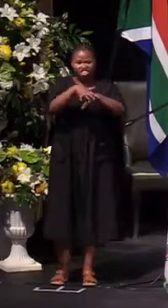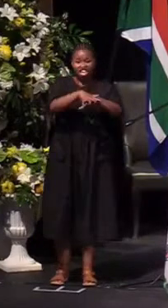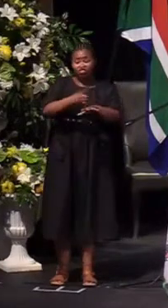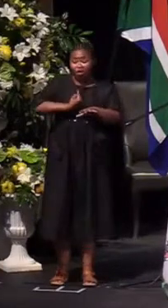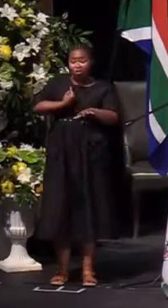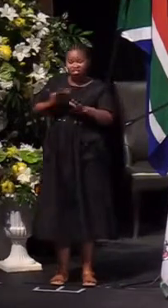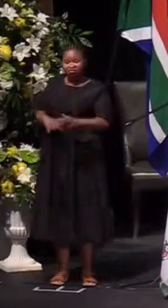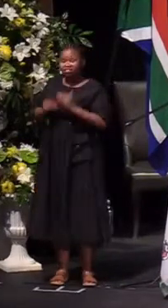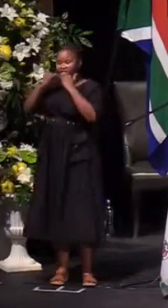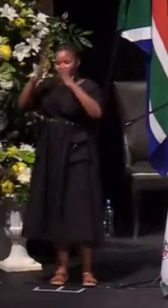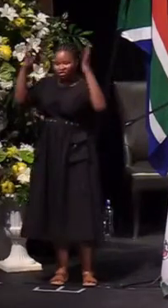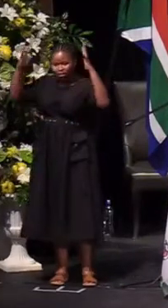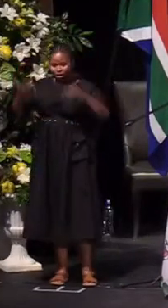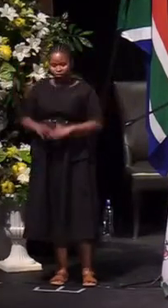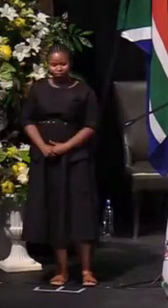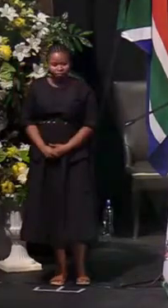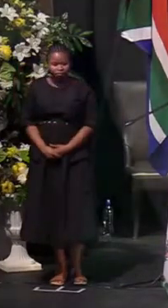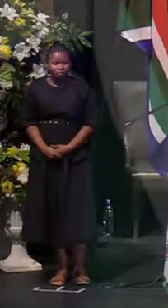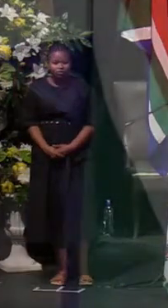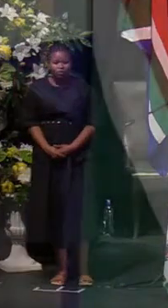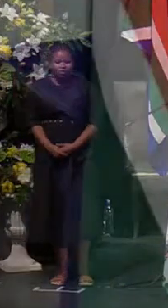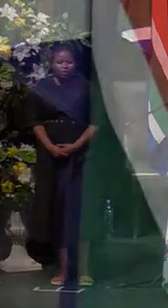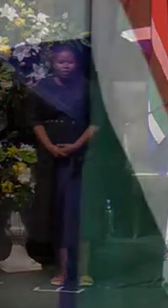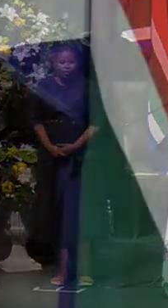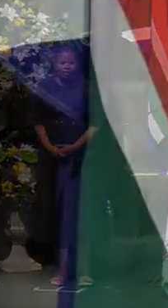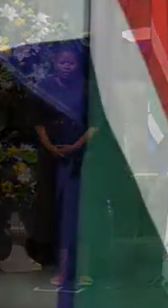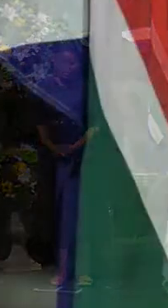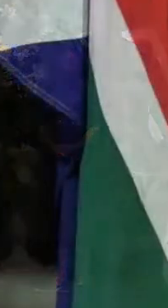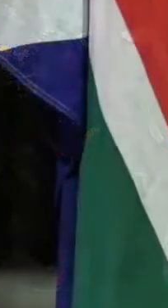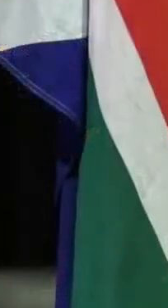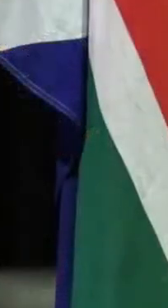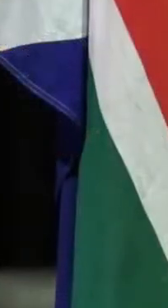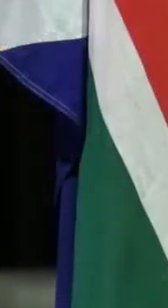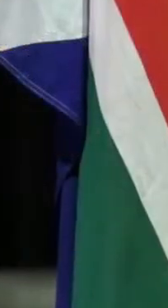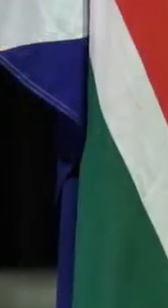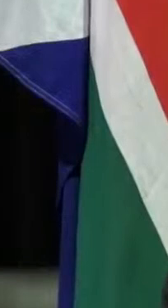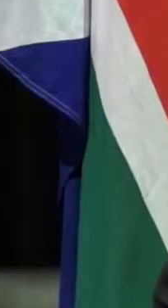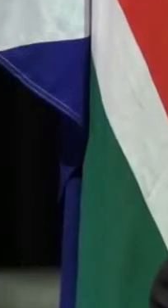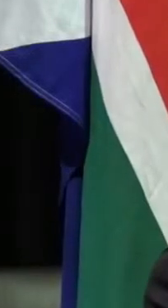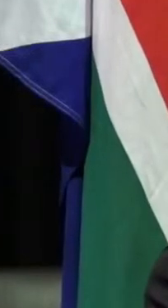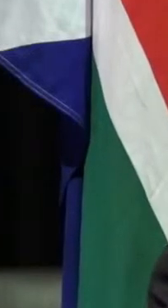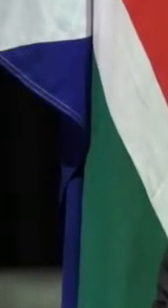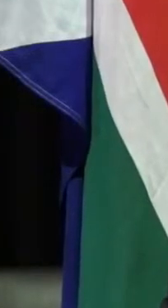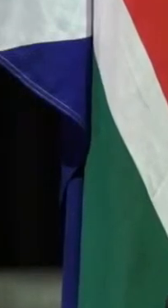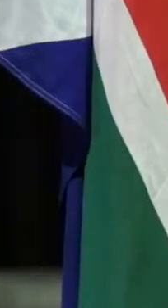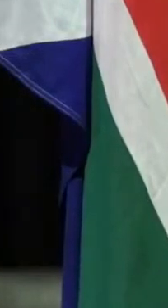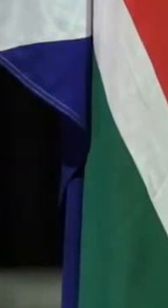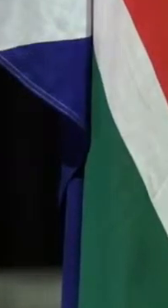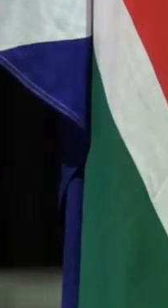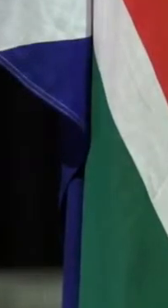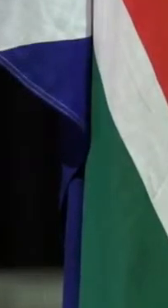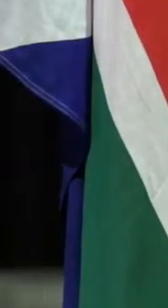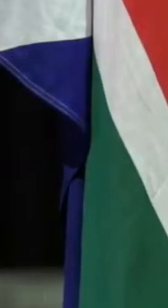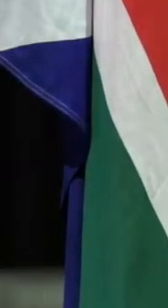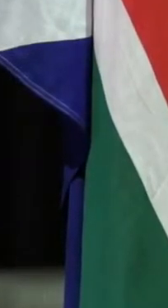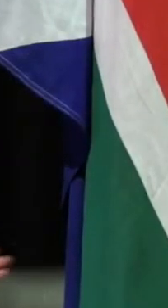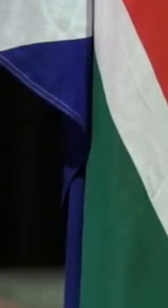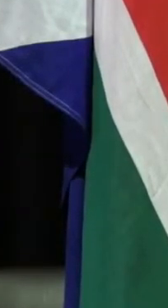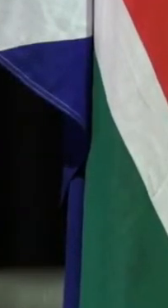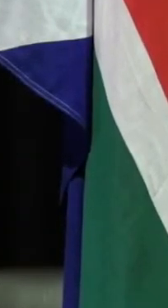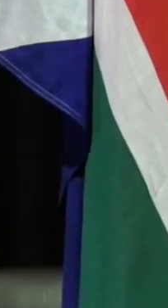with that ourselves thank you very much thank you thank you sir ma'am let's see let's save you a question then we can come this side for